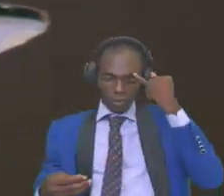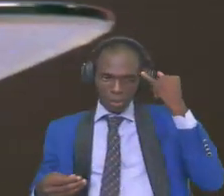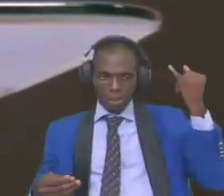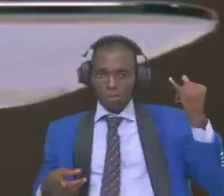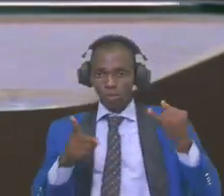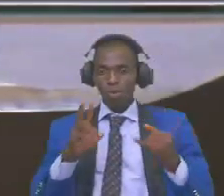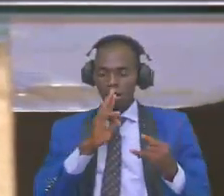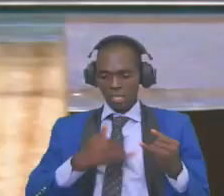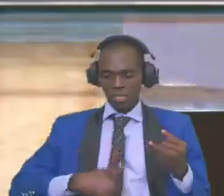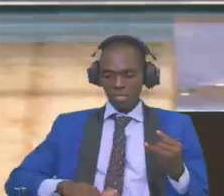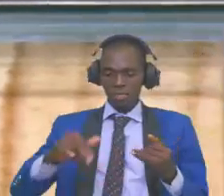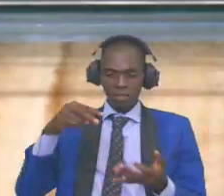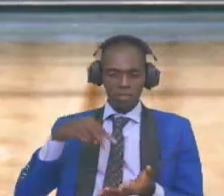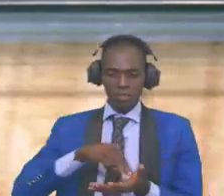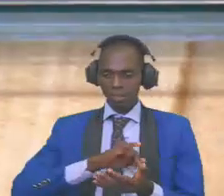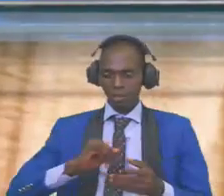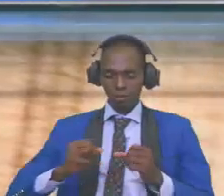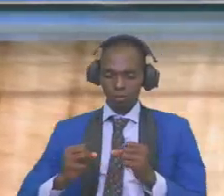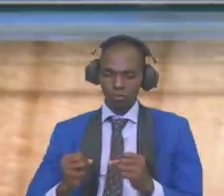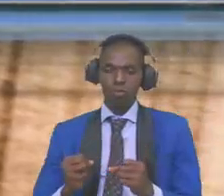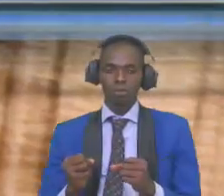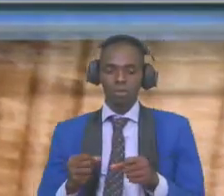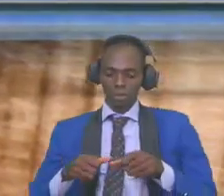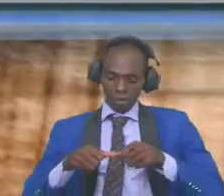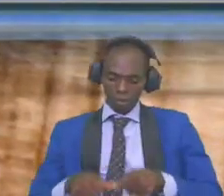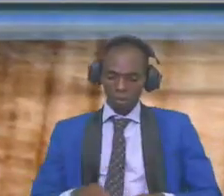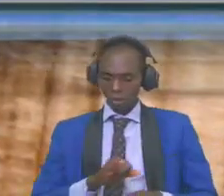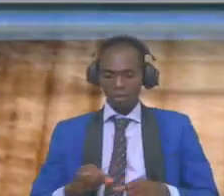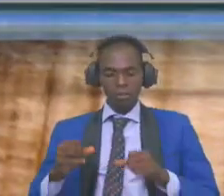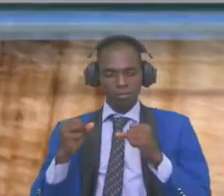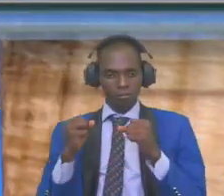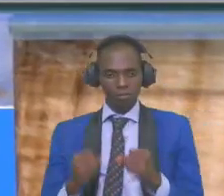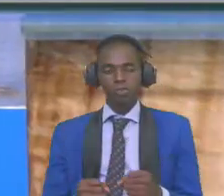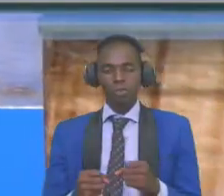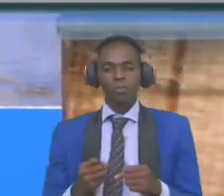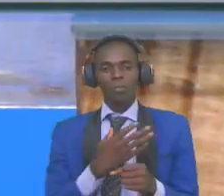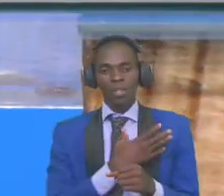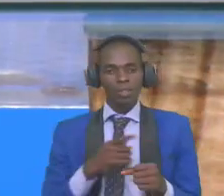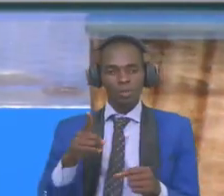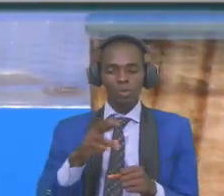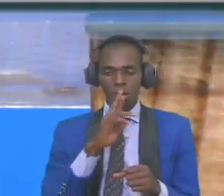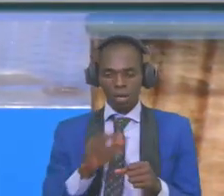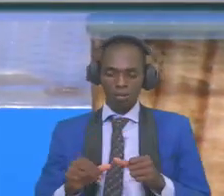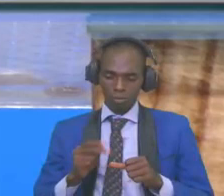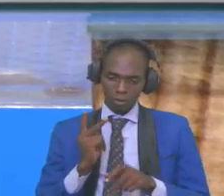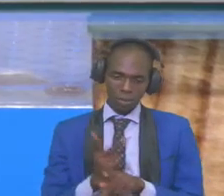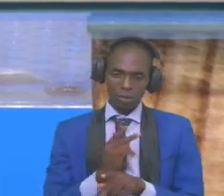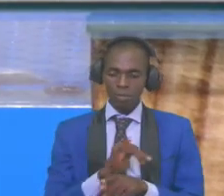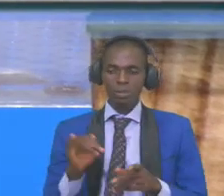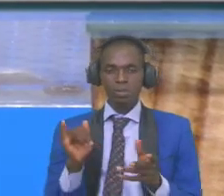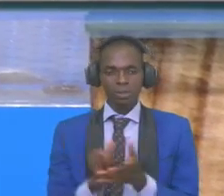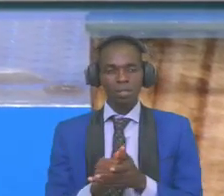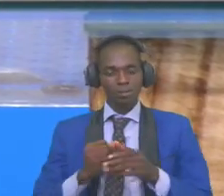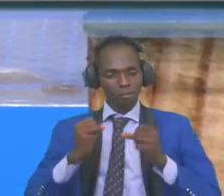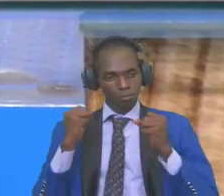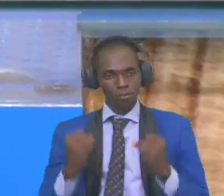firm, you are staying firm, you are sustaining the firmness. But it's not